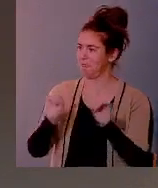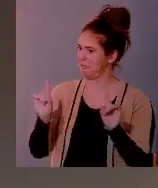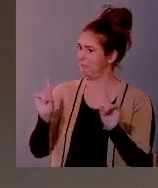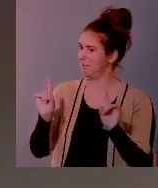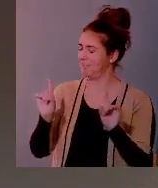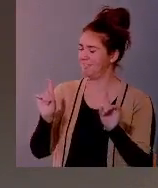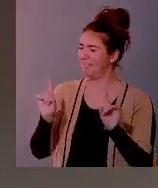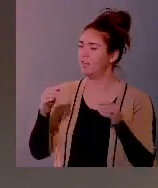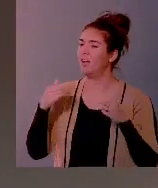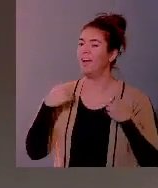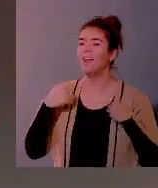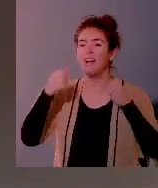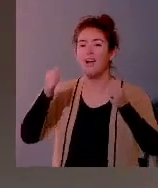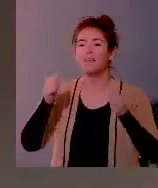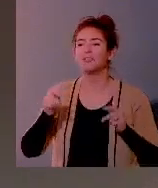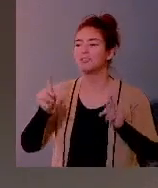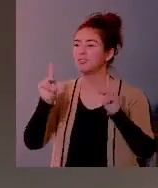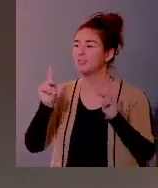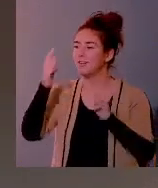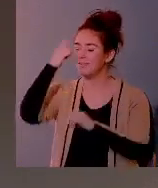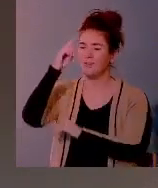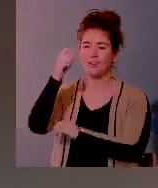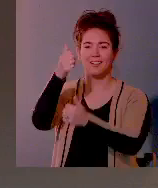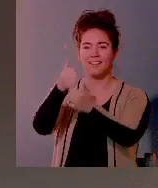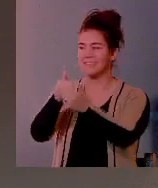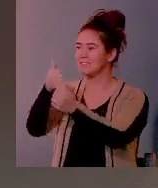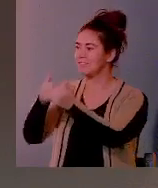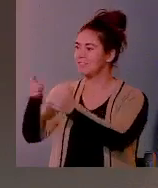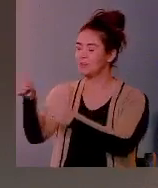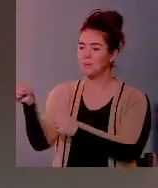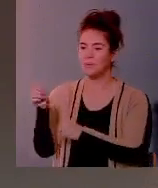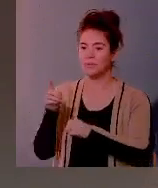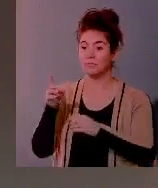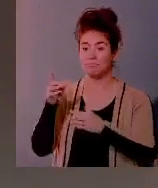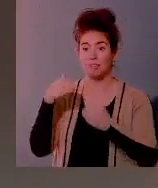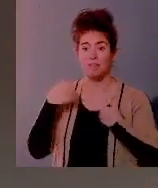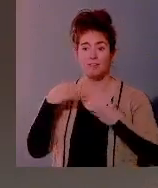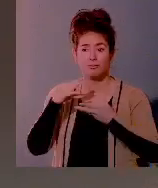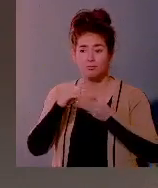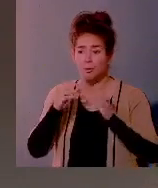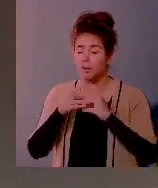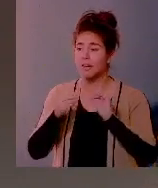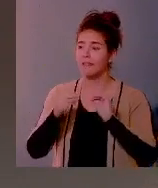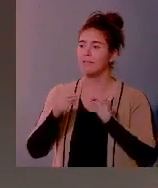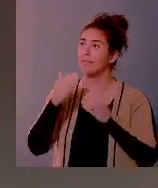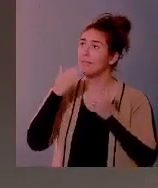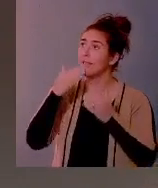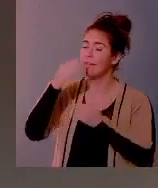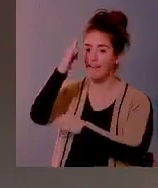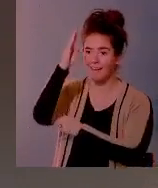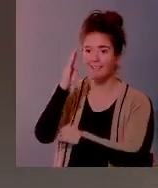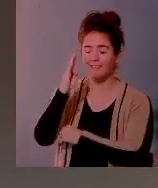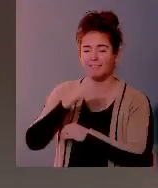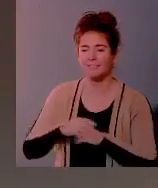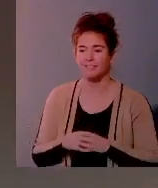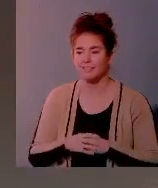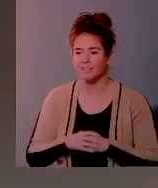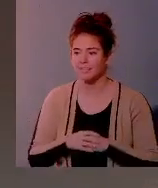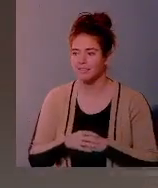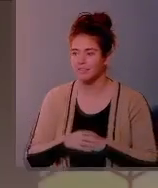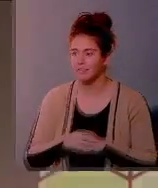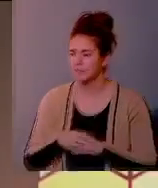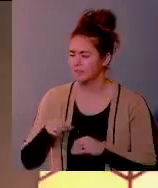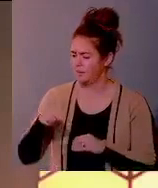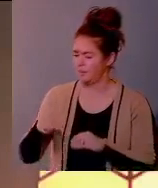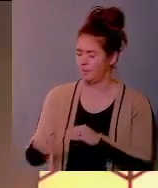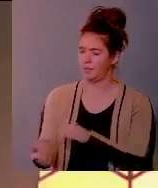to raise your voice in thanksgiving to God on a personal basis. This morning, as we were in prayer, as we were ending